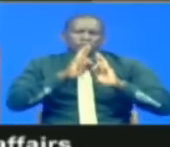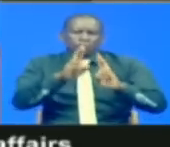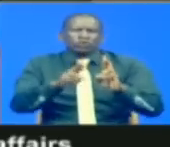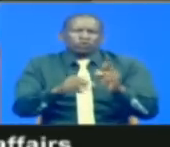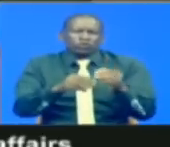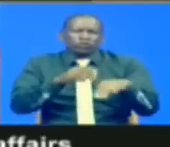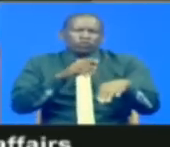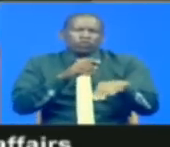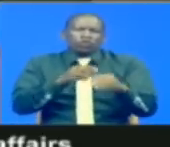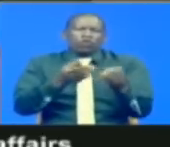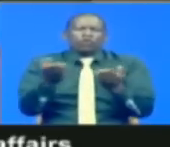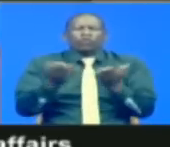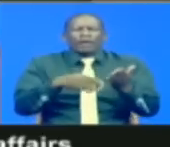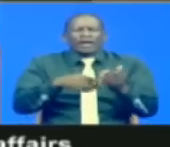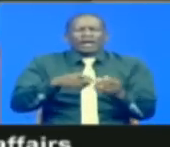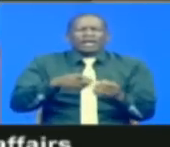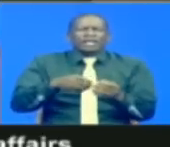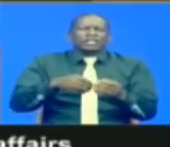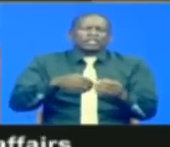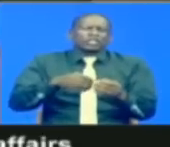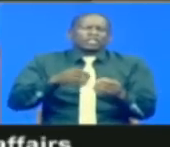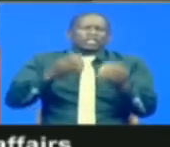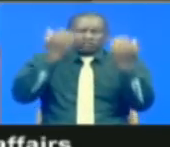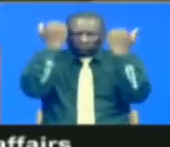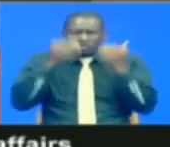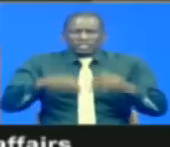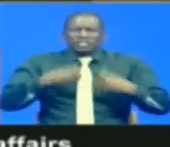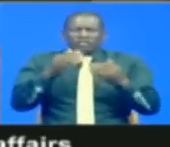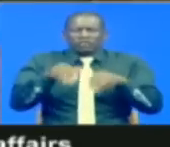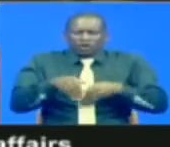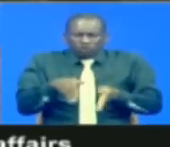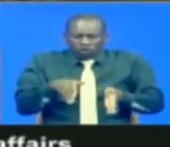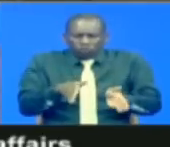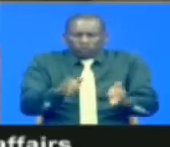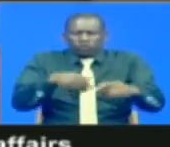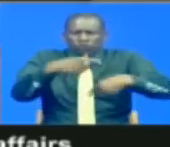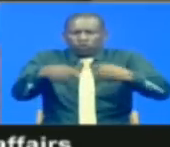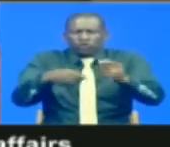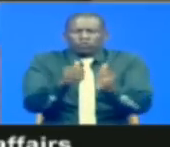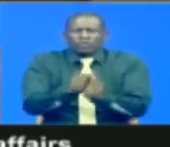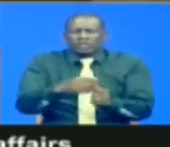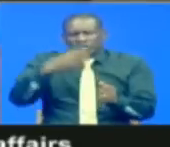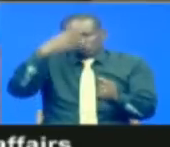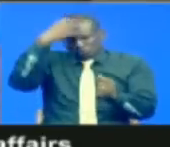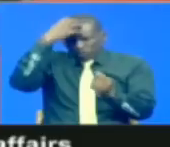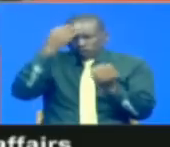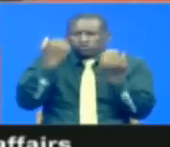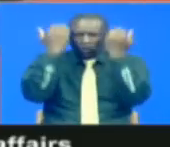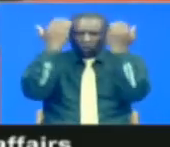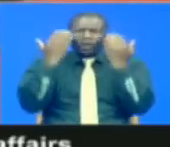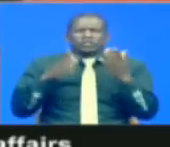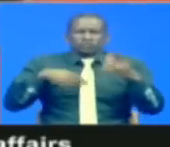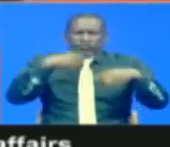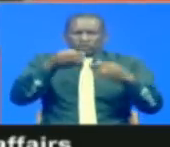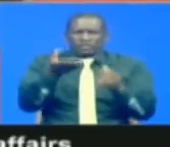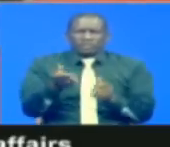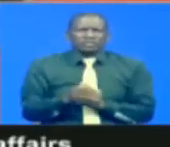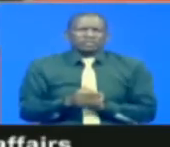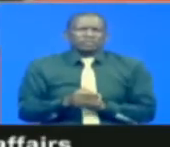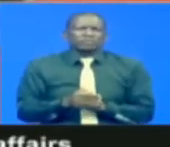exactly the judiciary gave a go-ahead to the Queen's Counsel to continue to prosecute this case. It should never